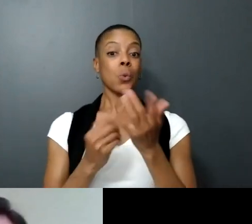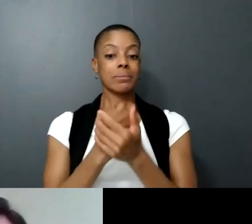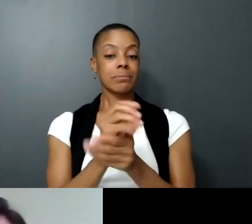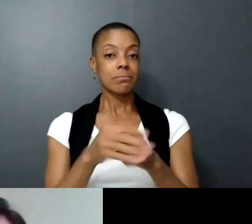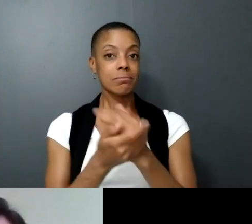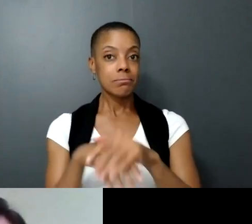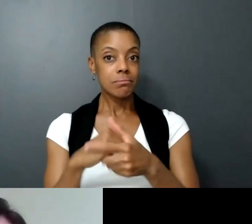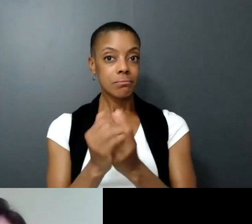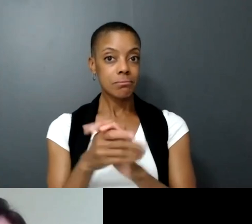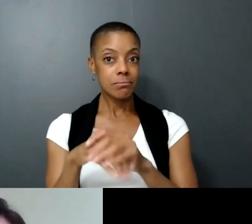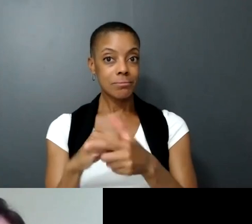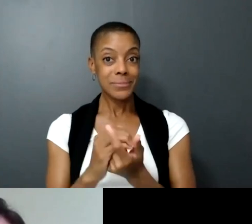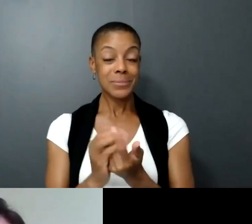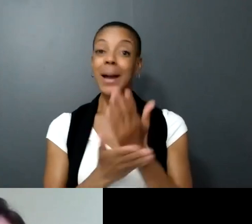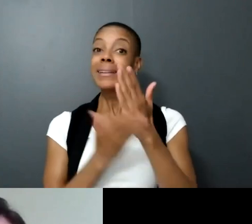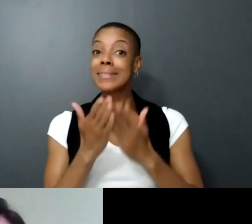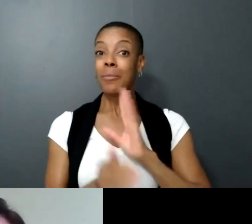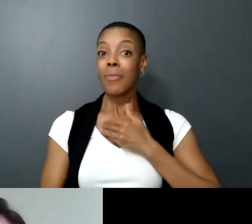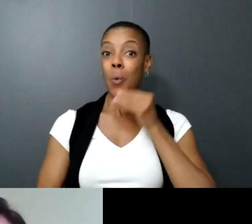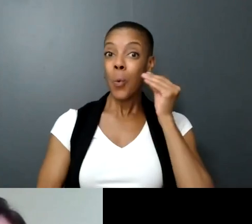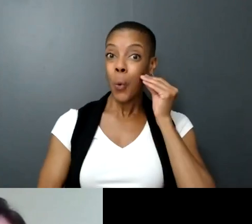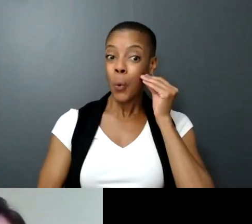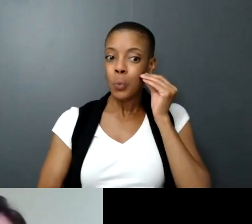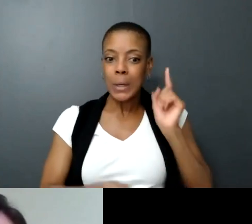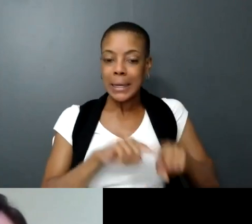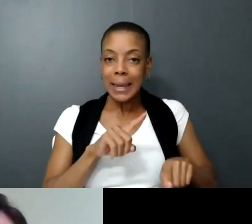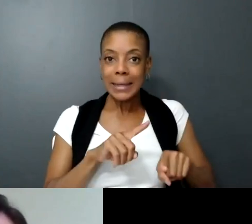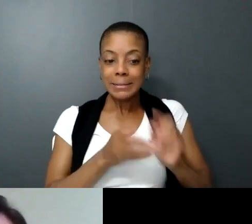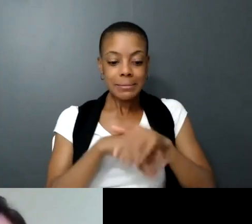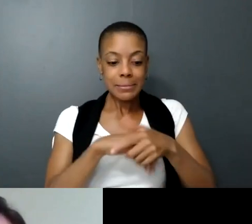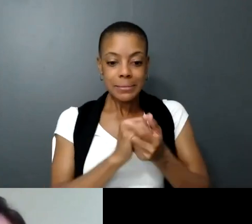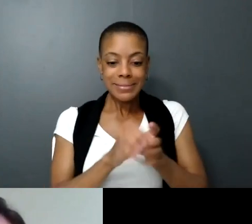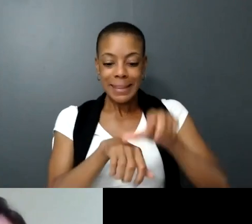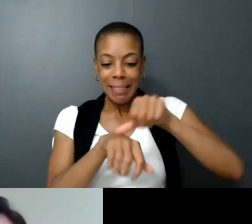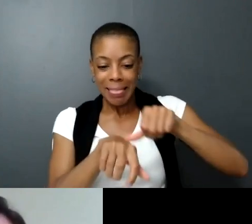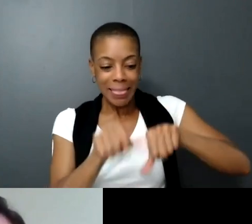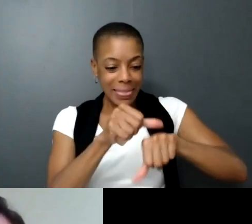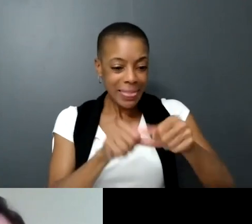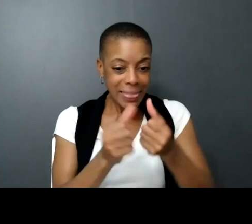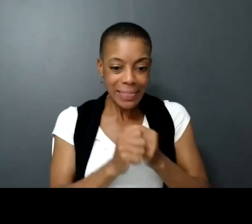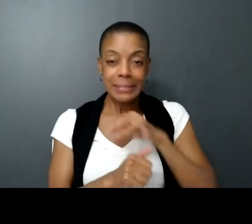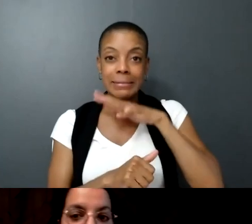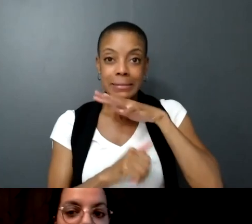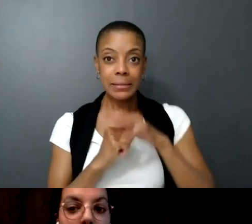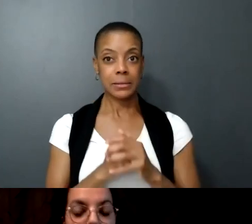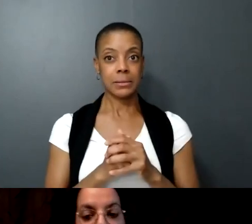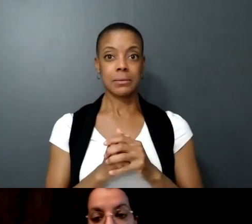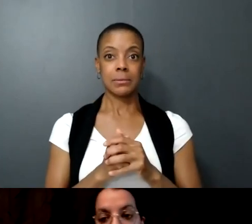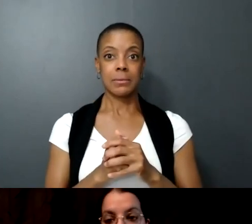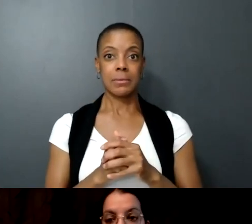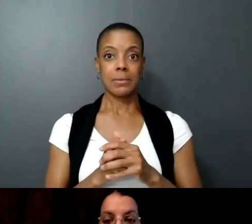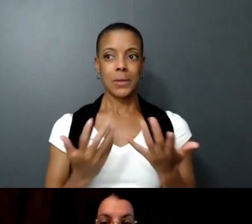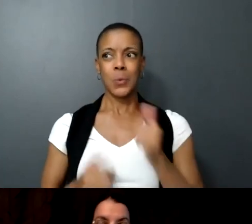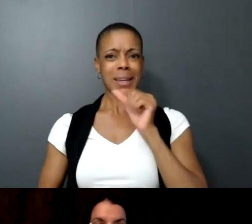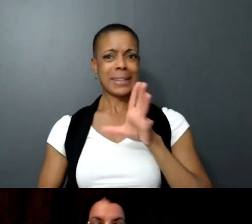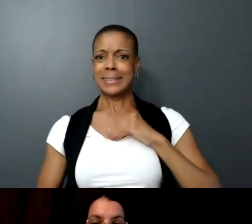rashes and open sores. We see our environment all around us under constant threat of destruction, but we do not accept that this is the way that it